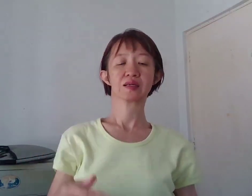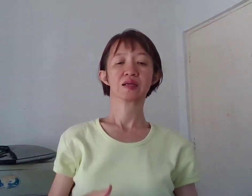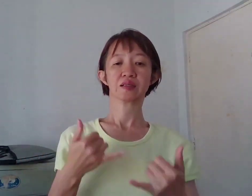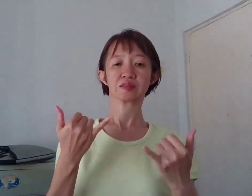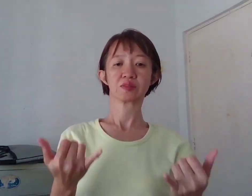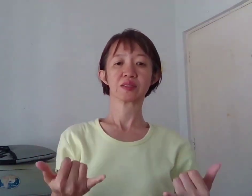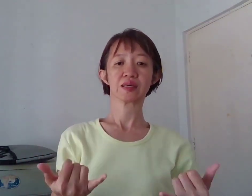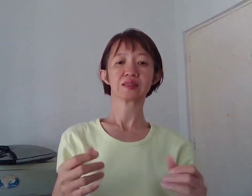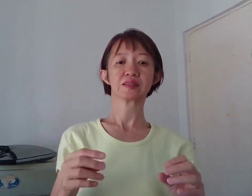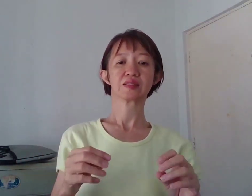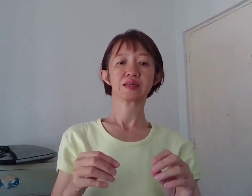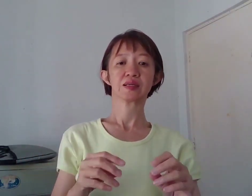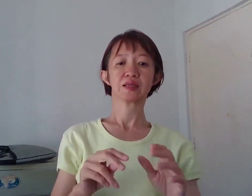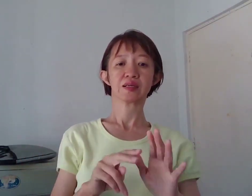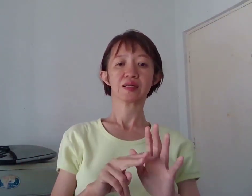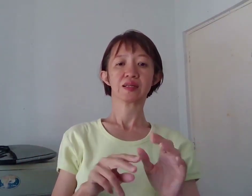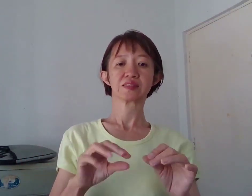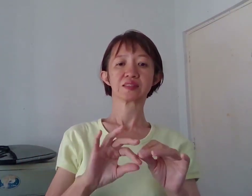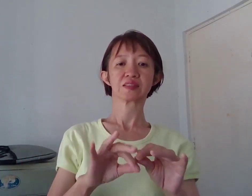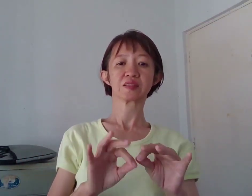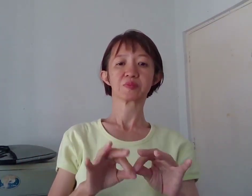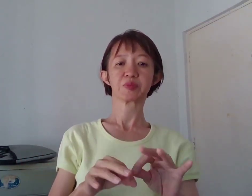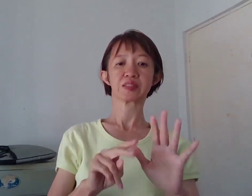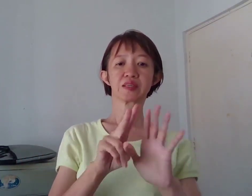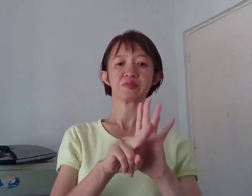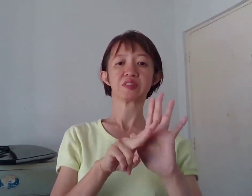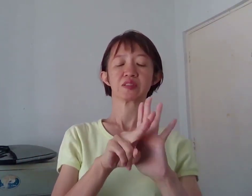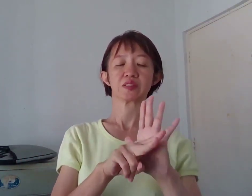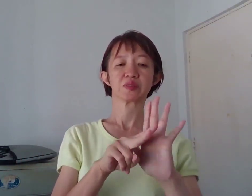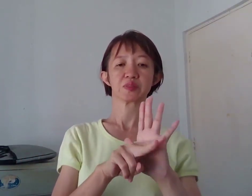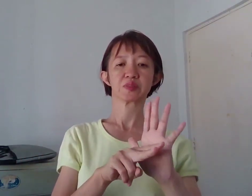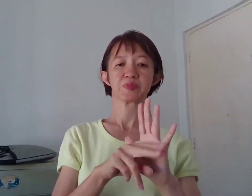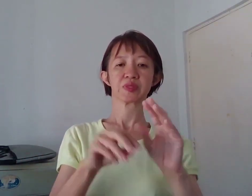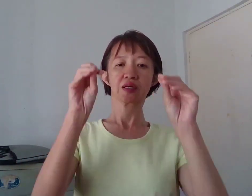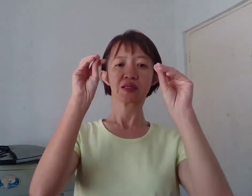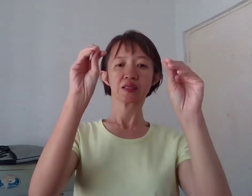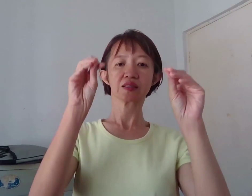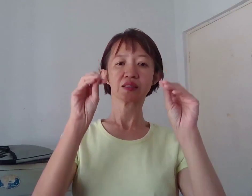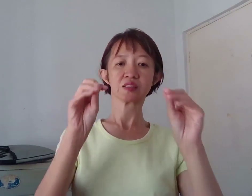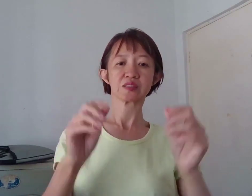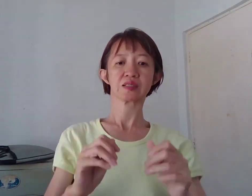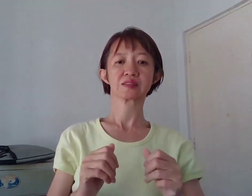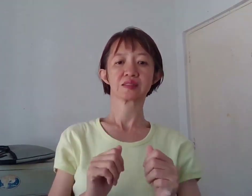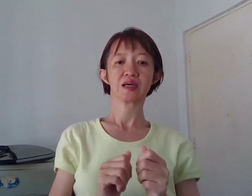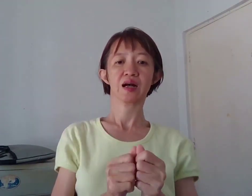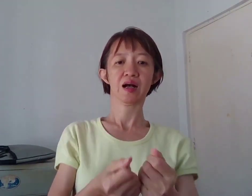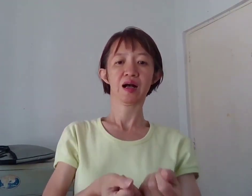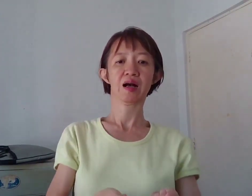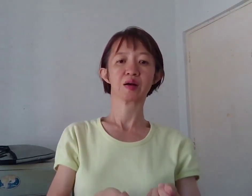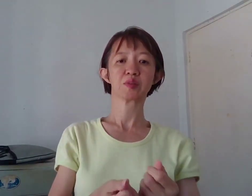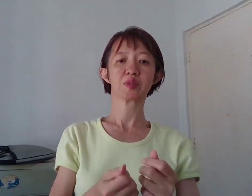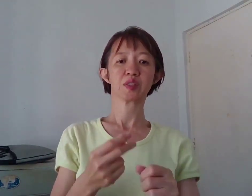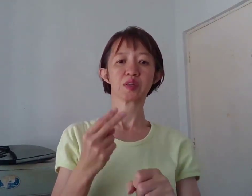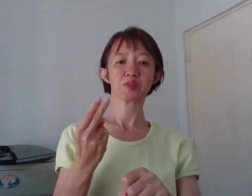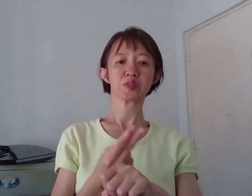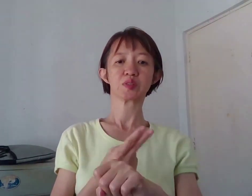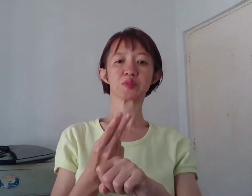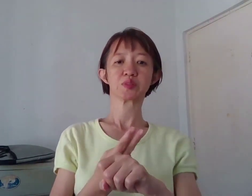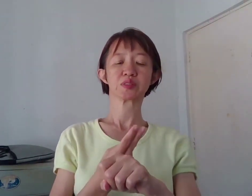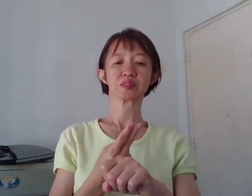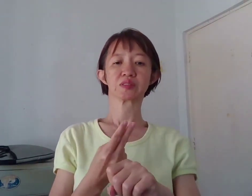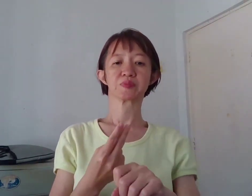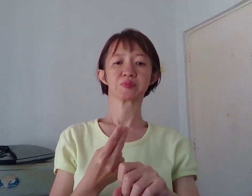Hi, today let's interpret a video that teaches how